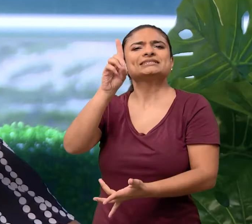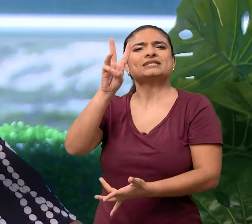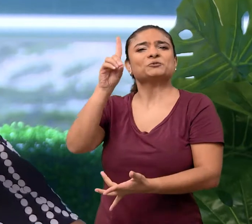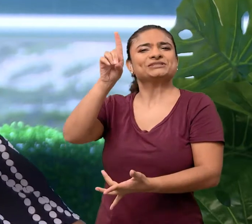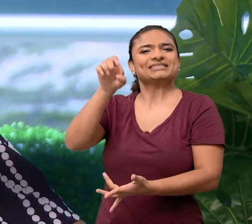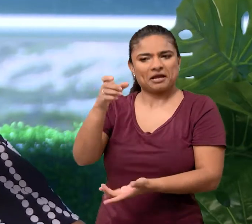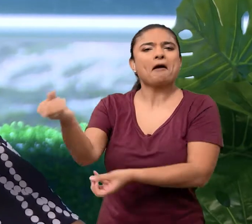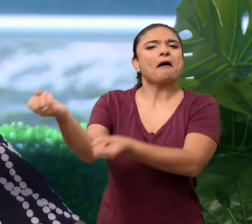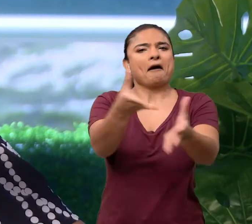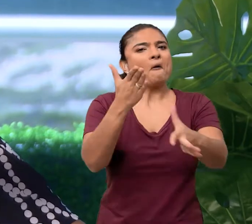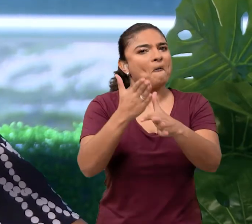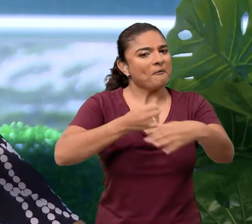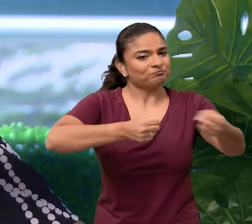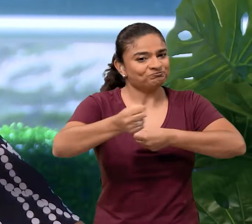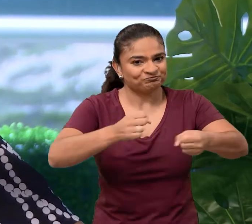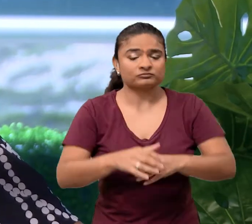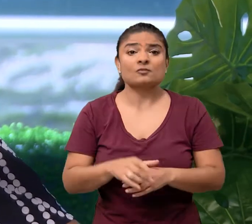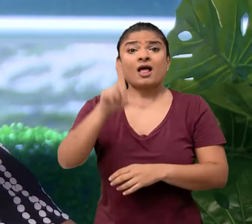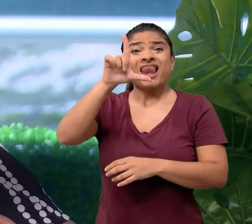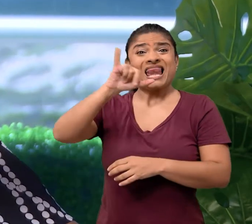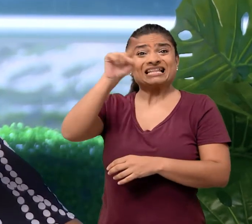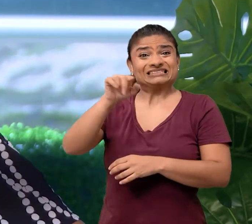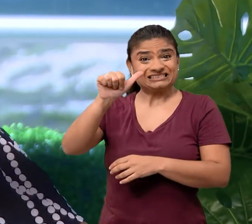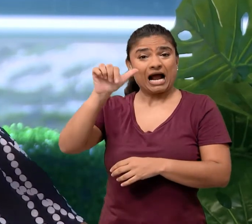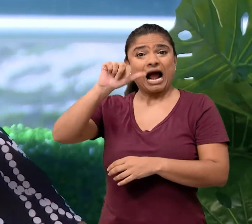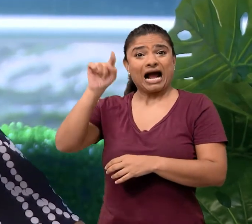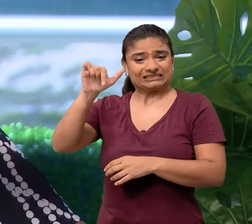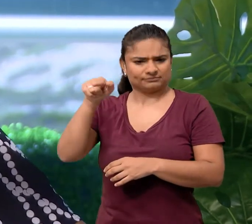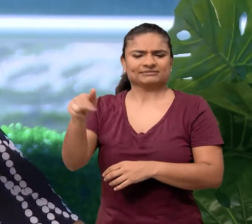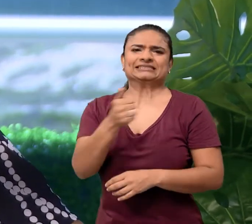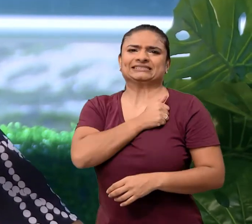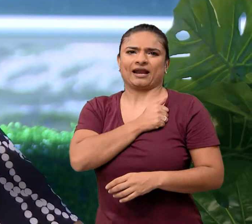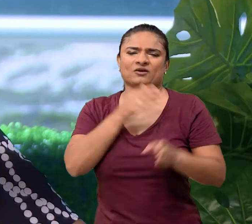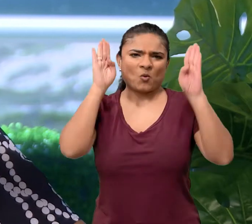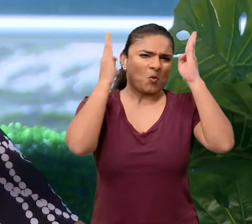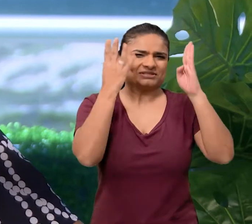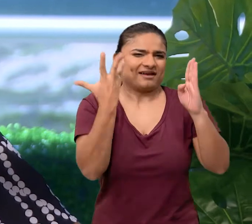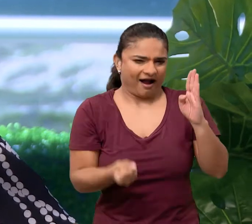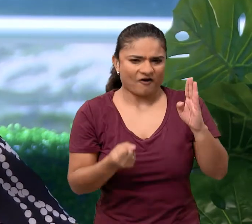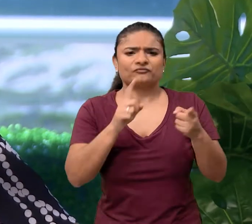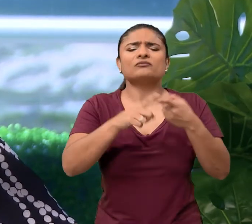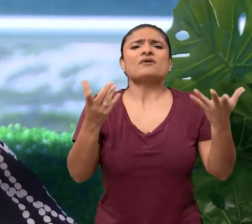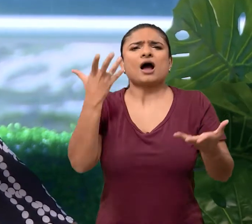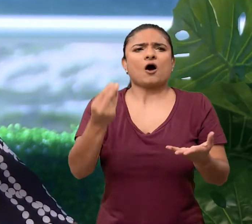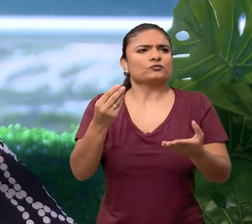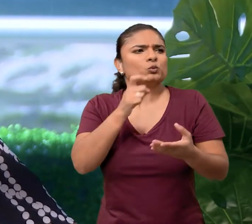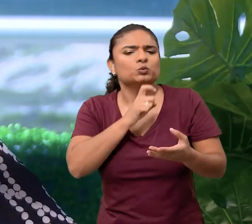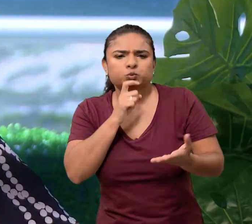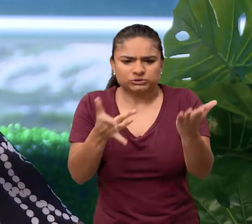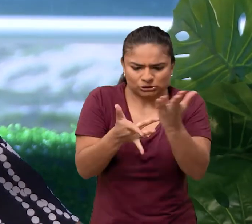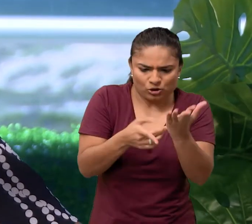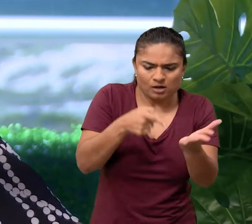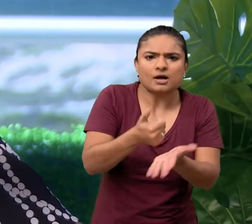workforce, you can get hold of the DWDE. Liza Aziz, a mother of an autistic son who uses augmentative